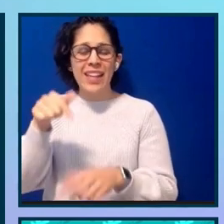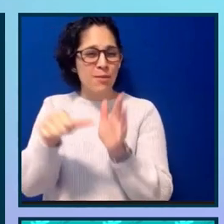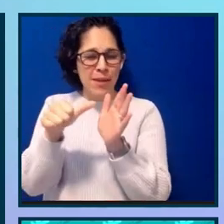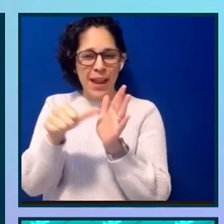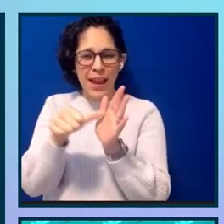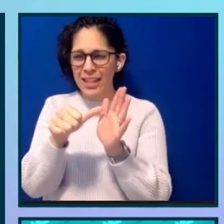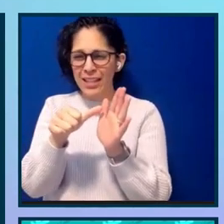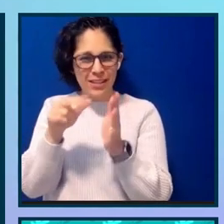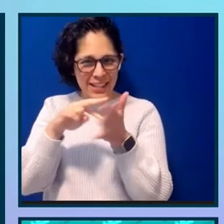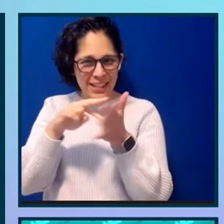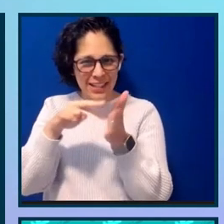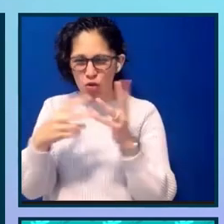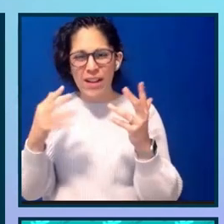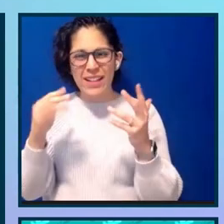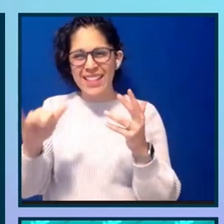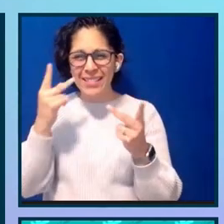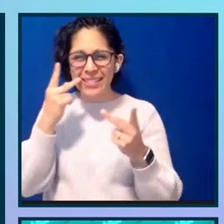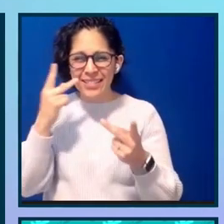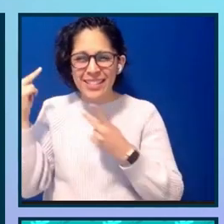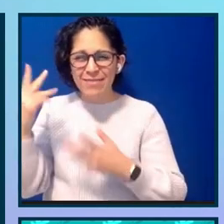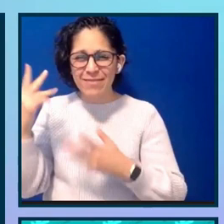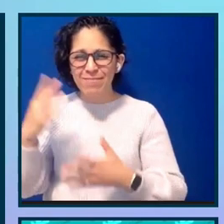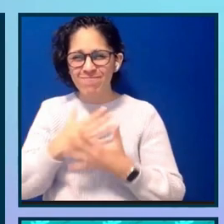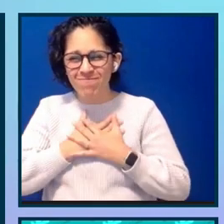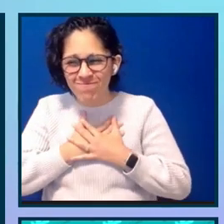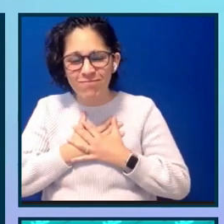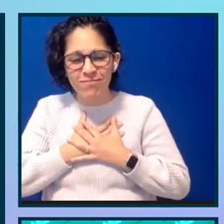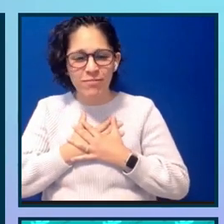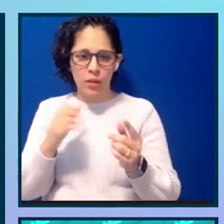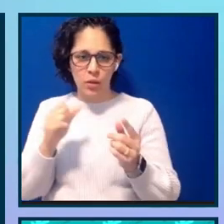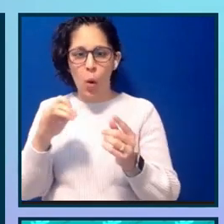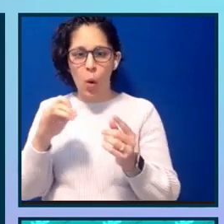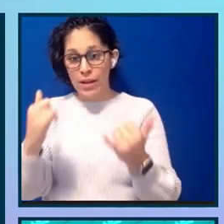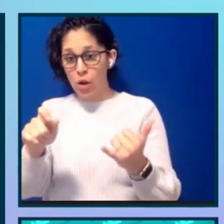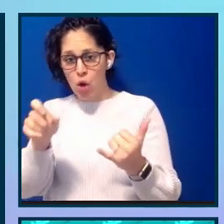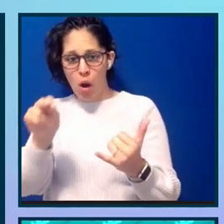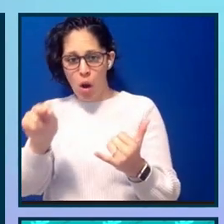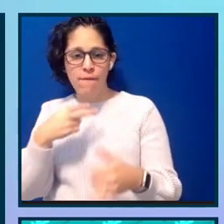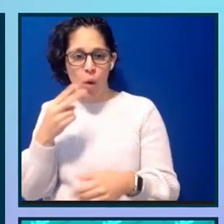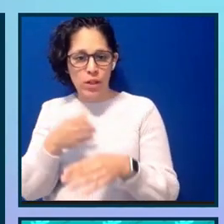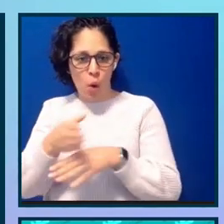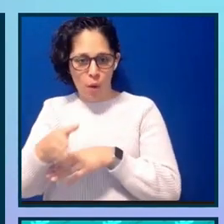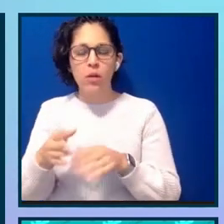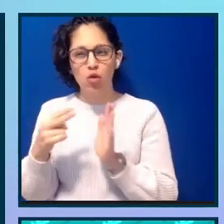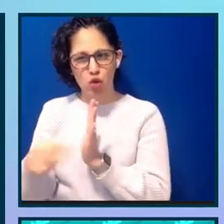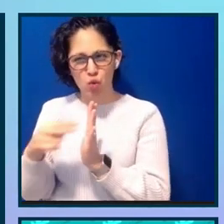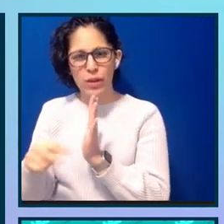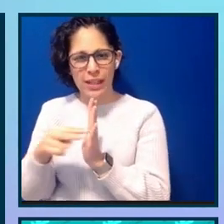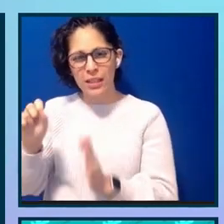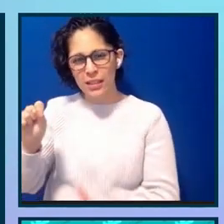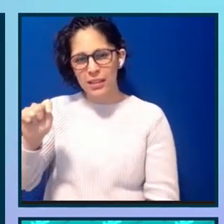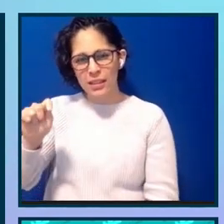it. And I'll allow Zoë to switch on VoiceOver. VoiceOver on Safari, Stellar souvenirs, window, Stellar souvenirs, web content